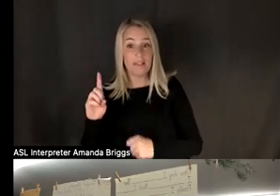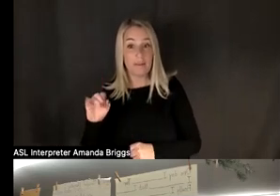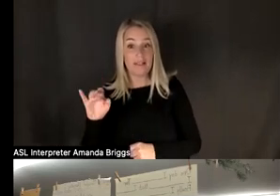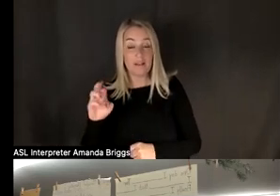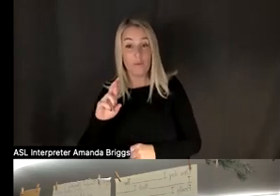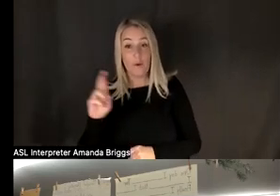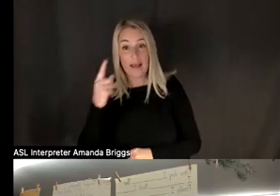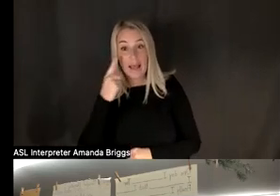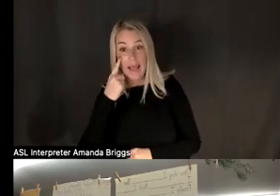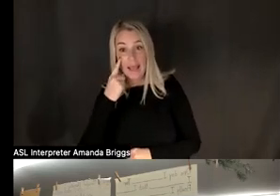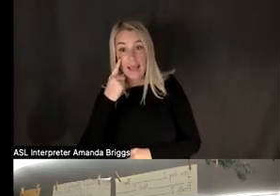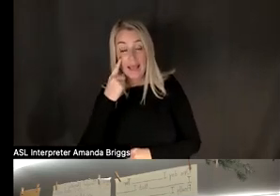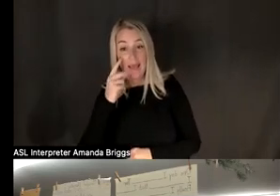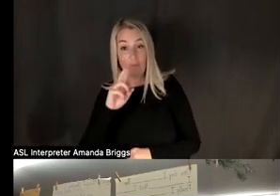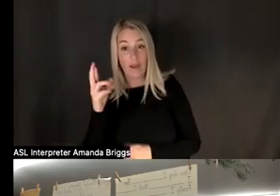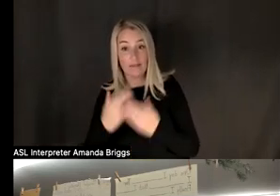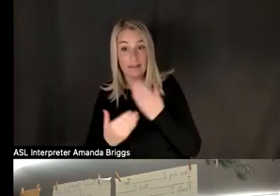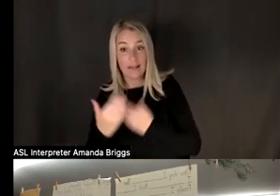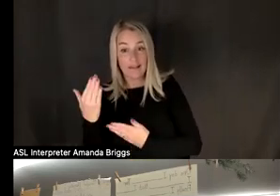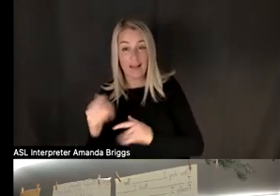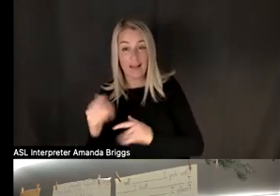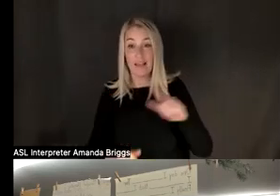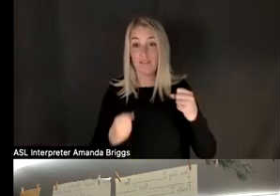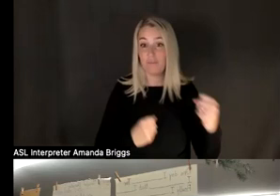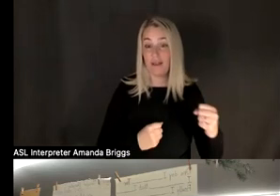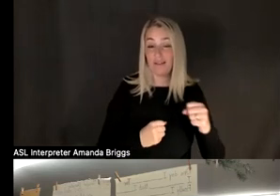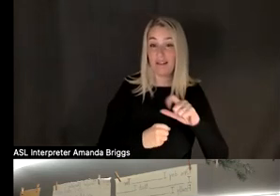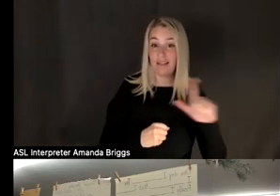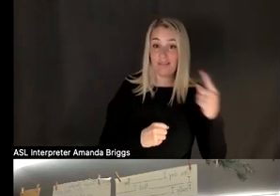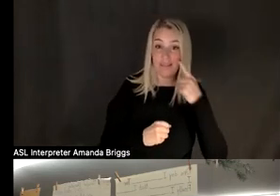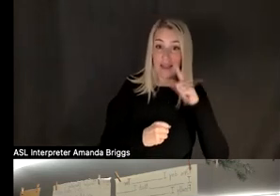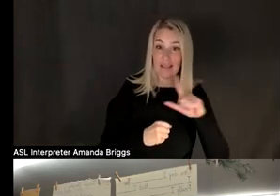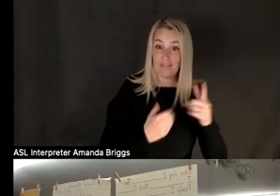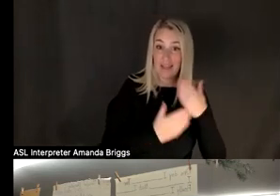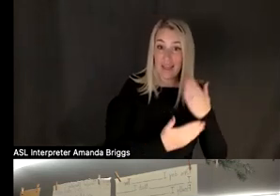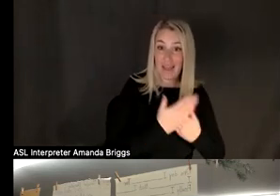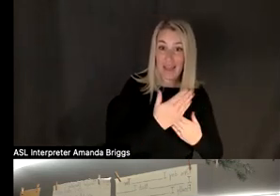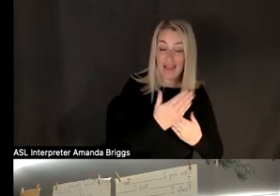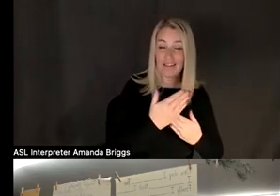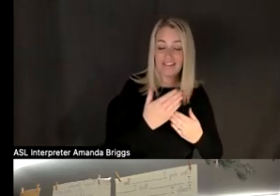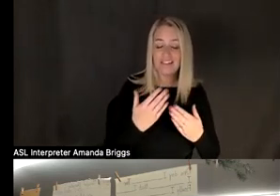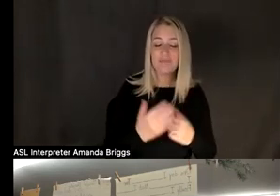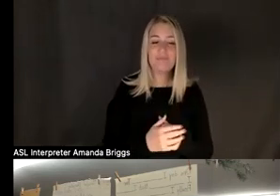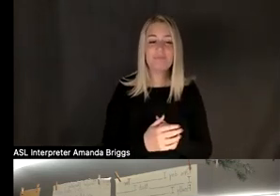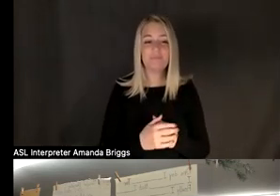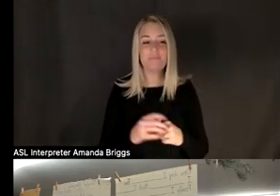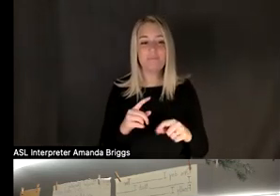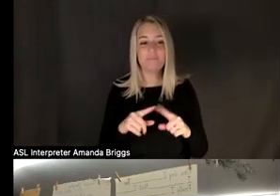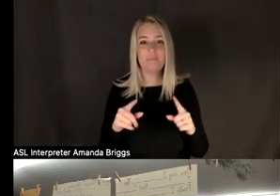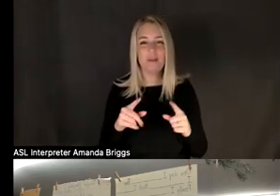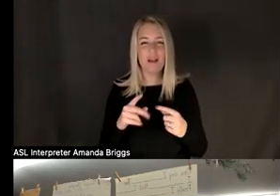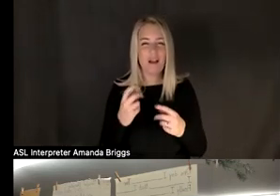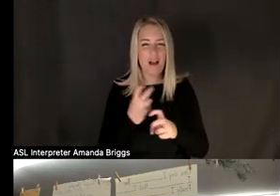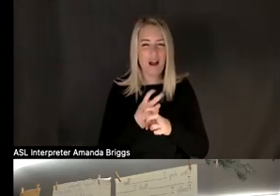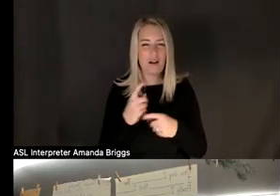left dominance, left eye, left hand, directionality is learned. Where it gets problematic is cross dominance. That means